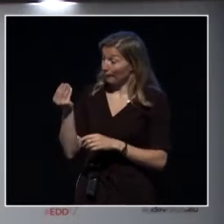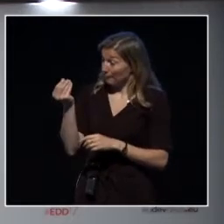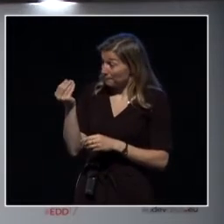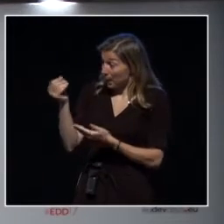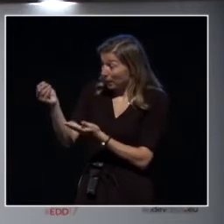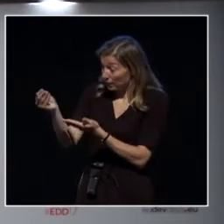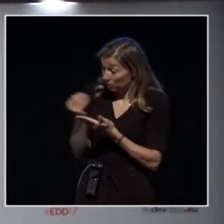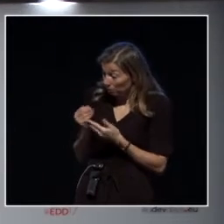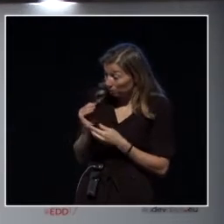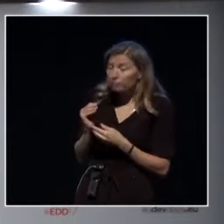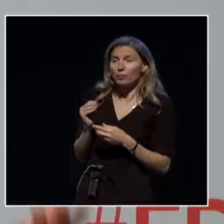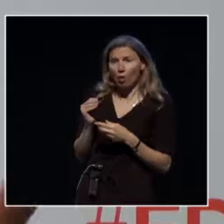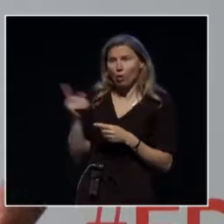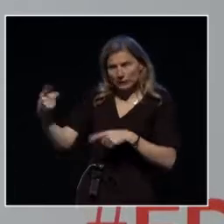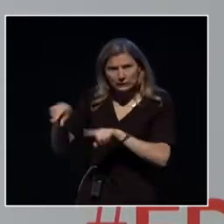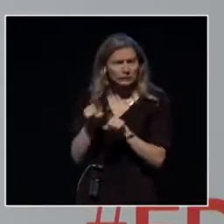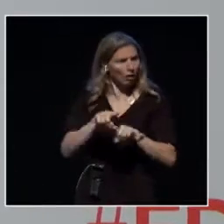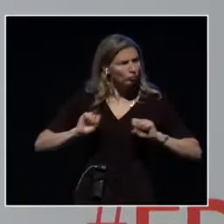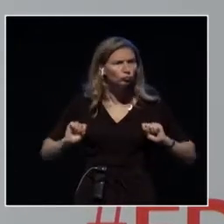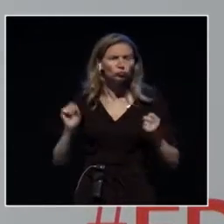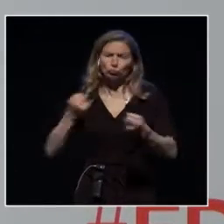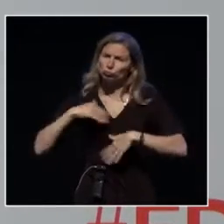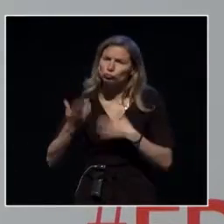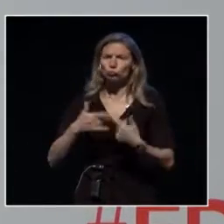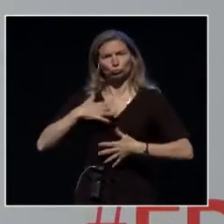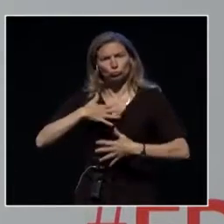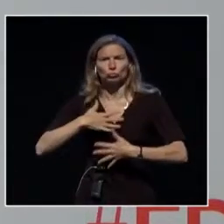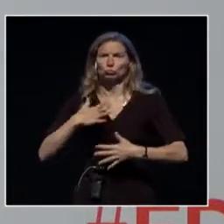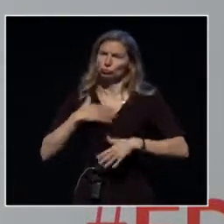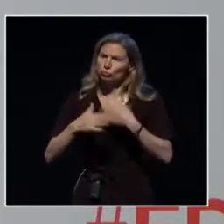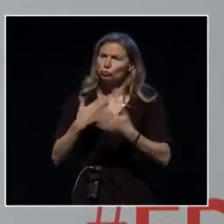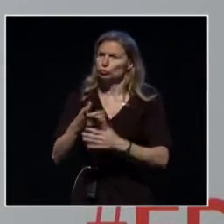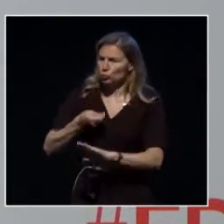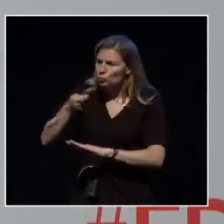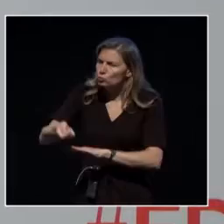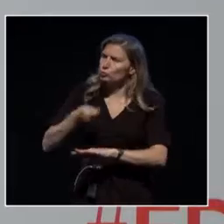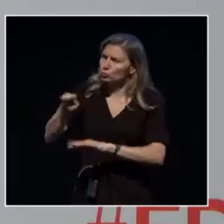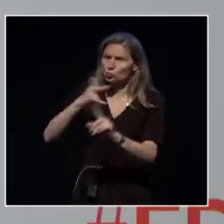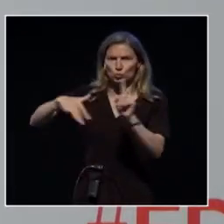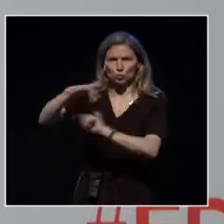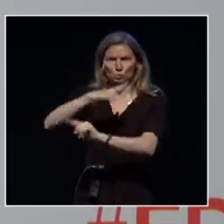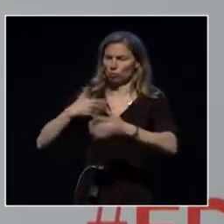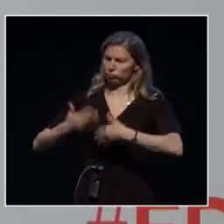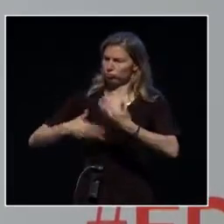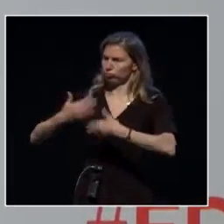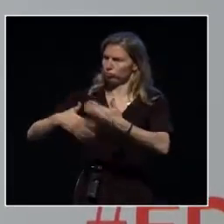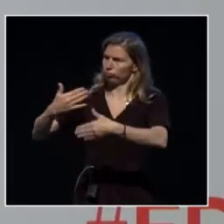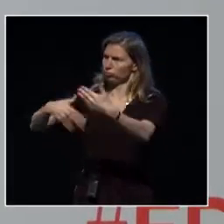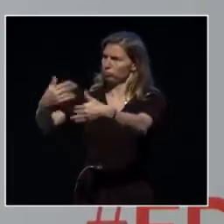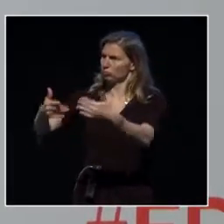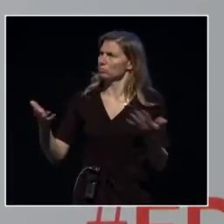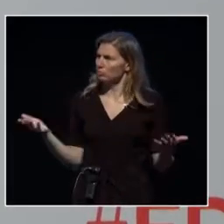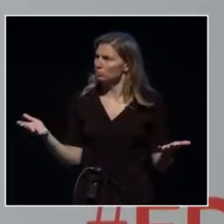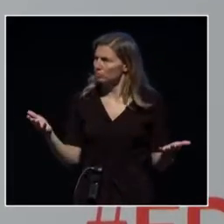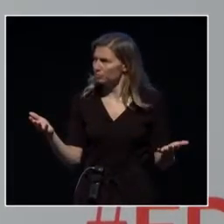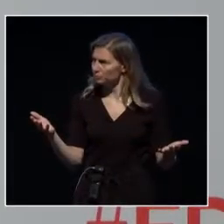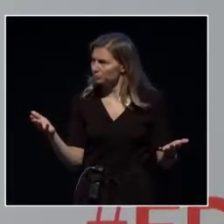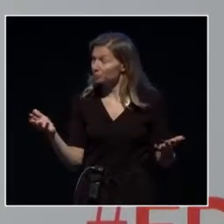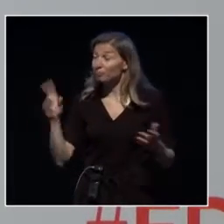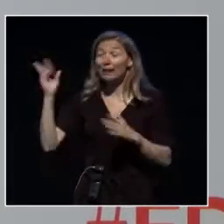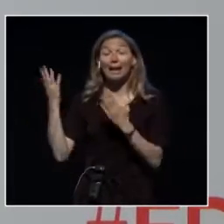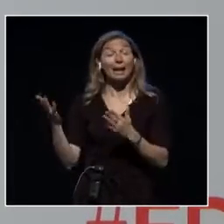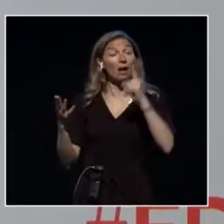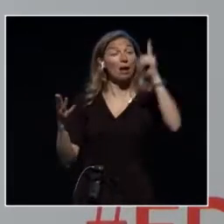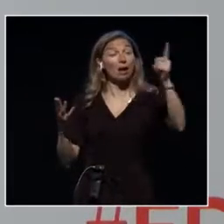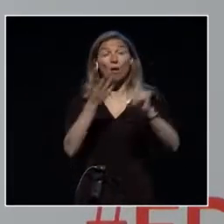person. They will take care of themselves and contribute to the society and so on. So this is not being done with the financial institution